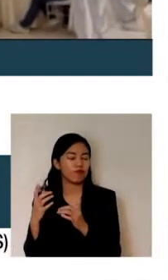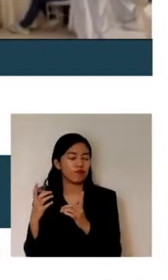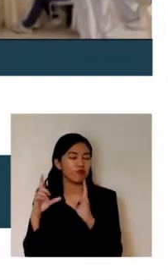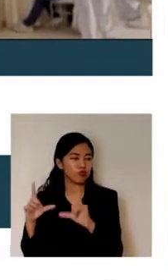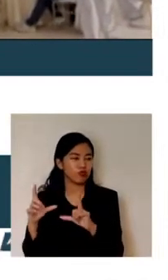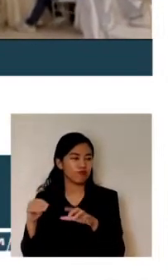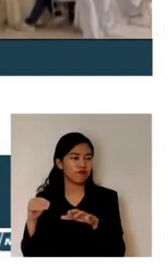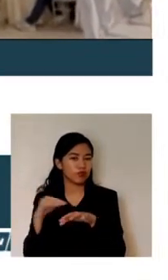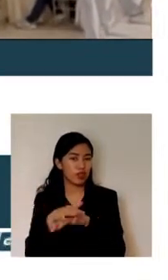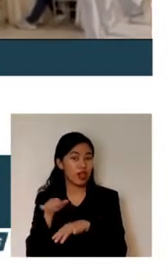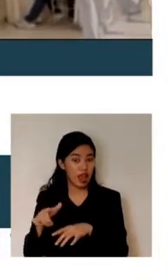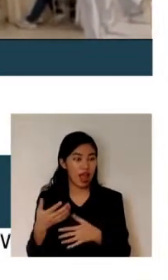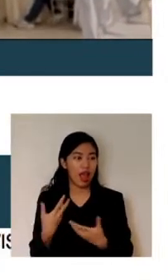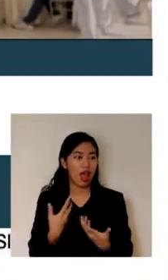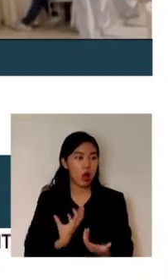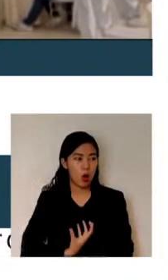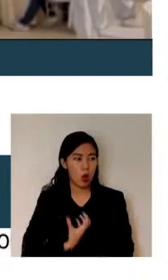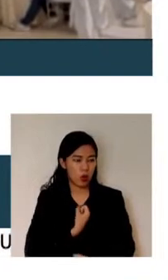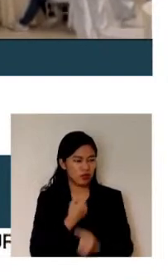his or her own?